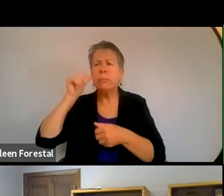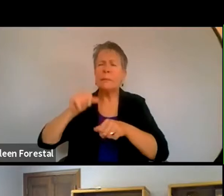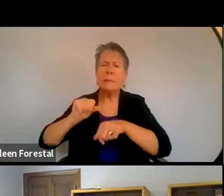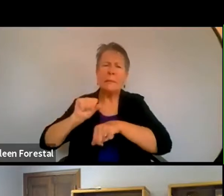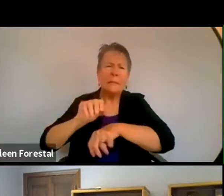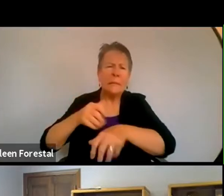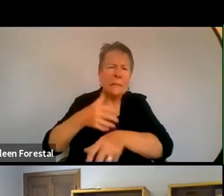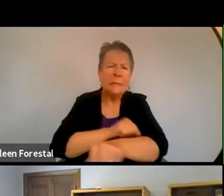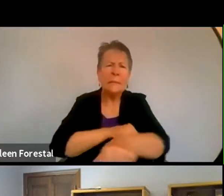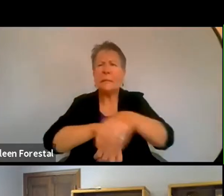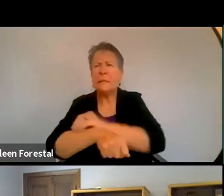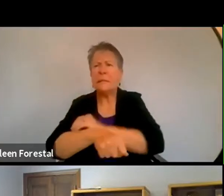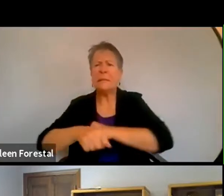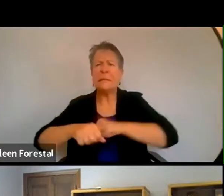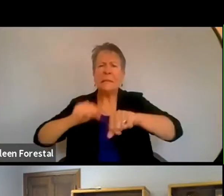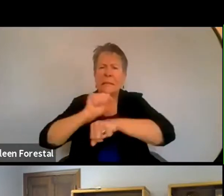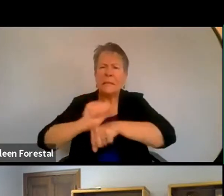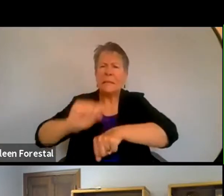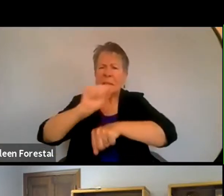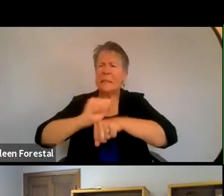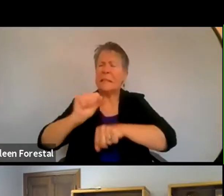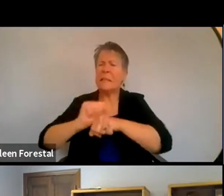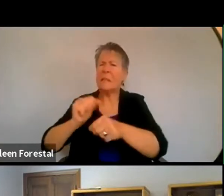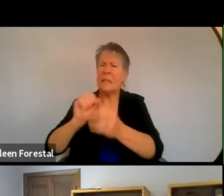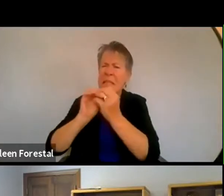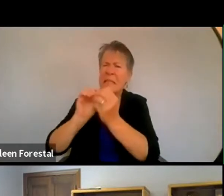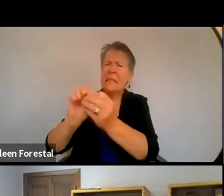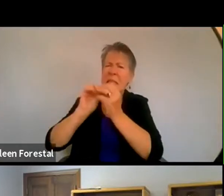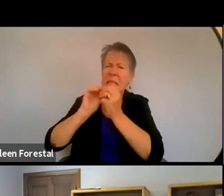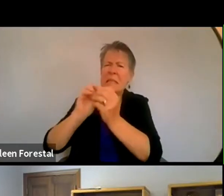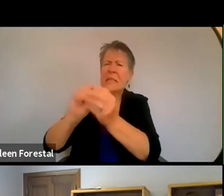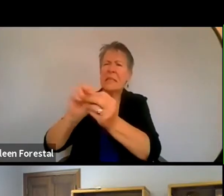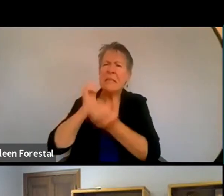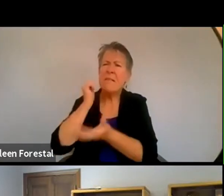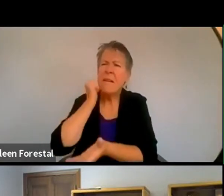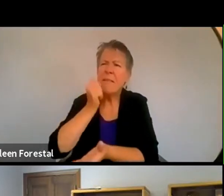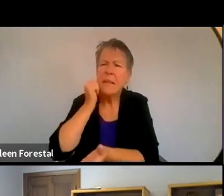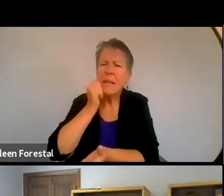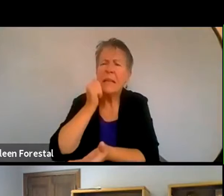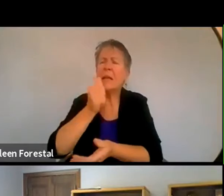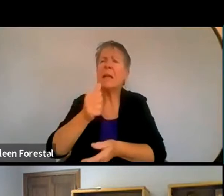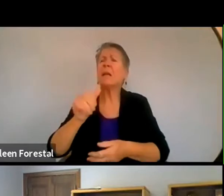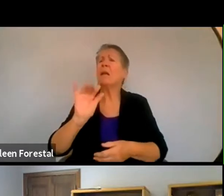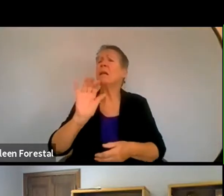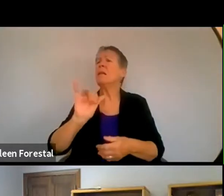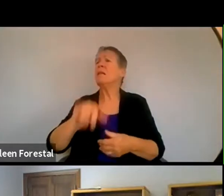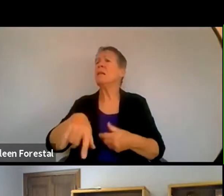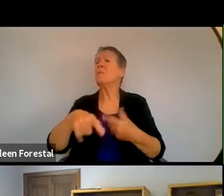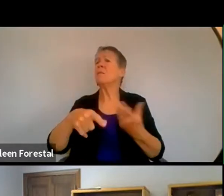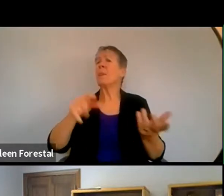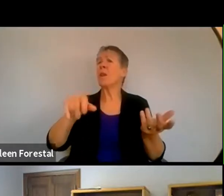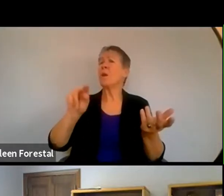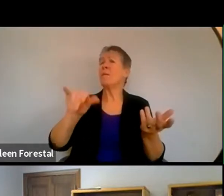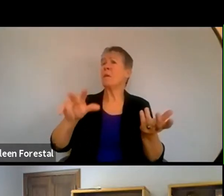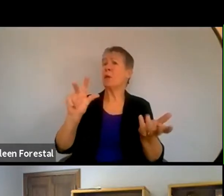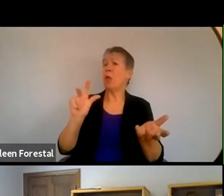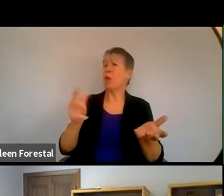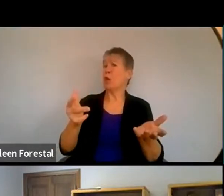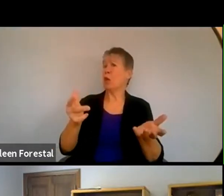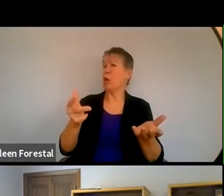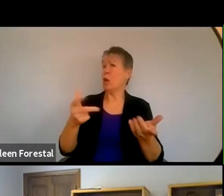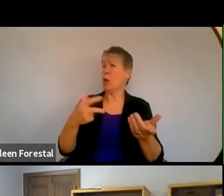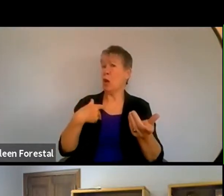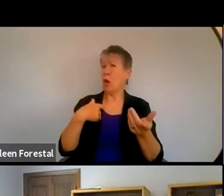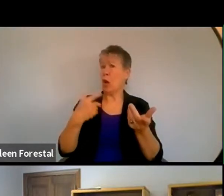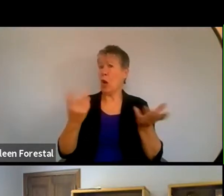that we need. I'm not up for election a week from Tuesday. For the life of me, I will never understand why the